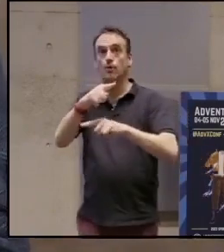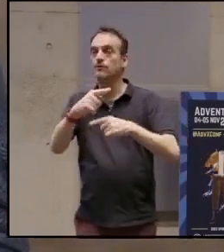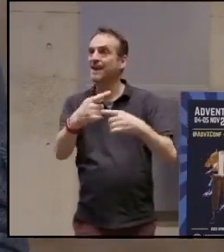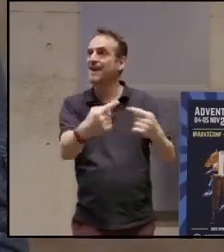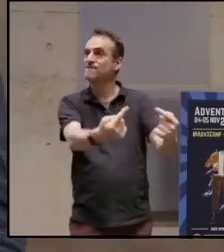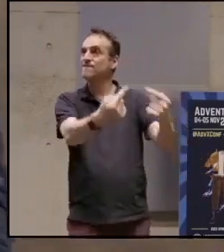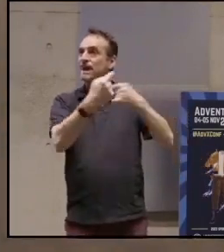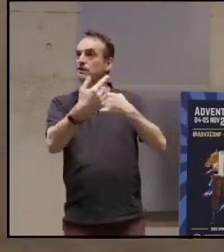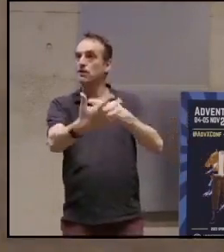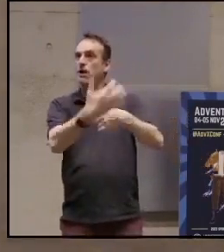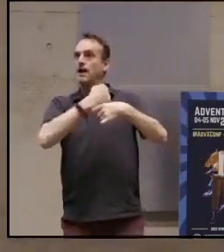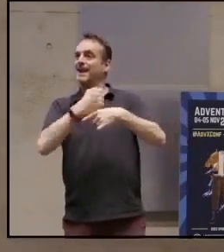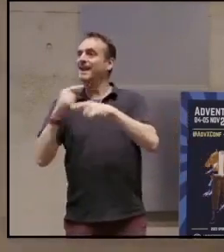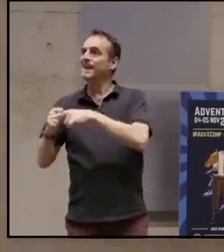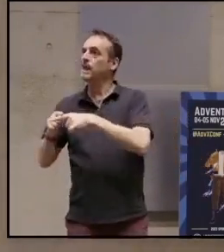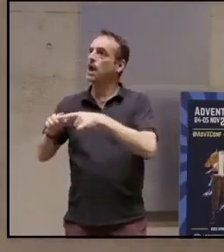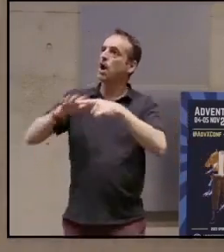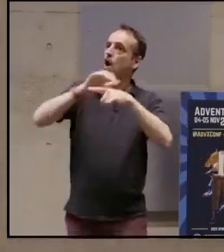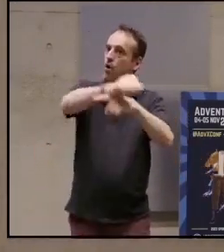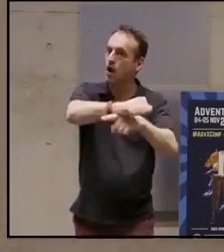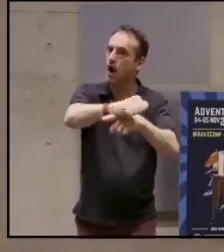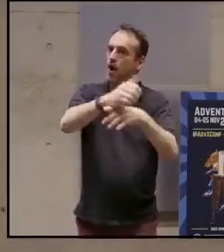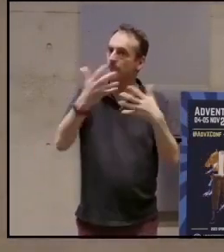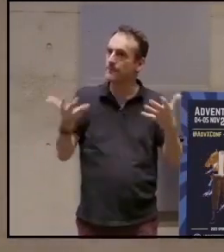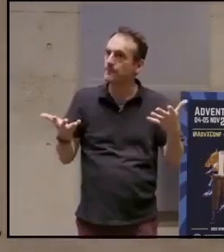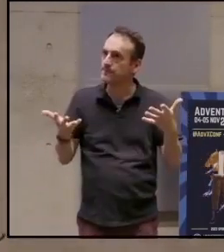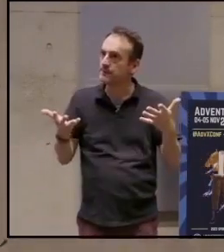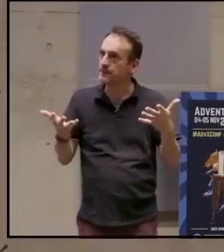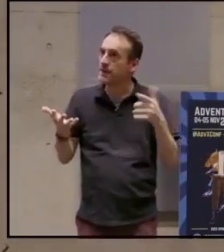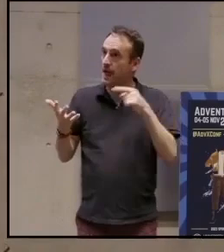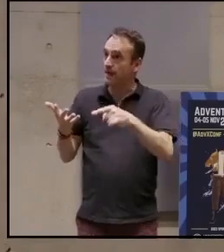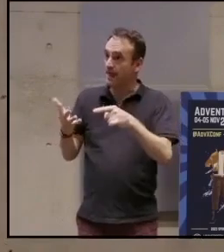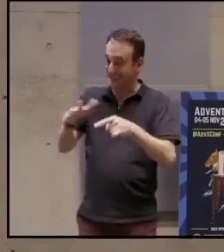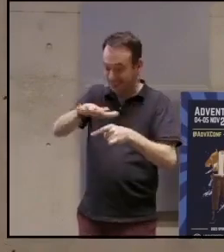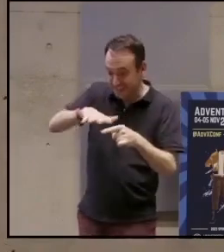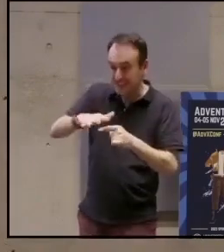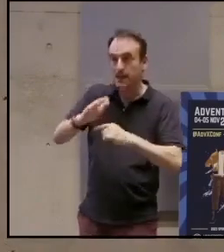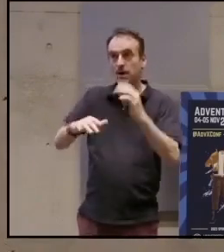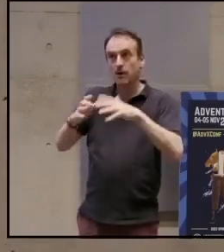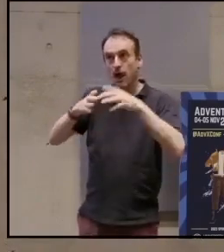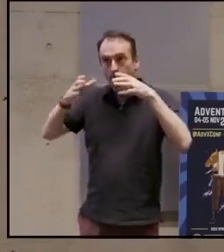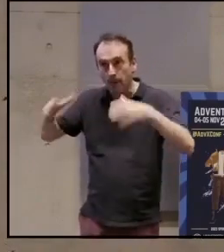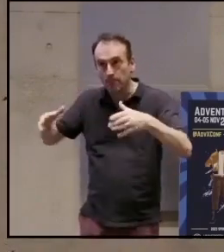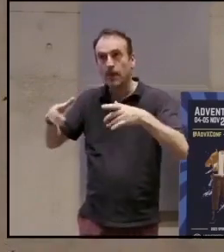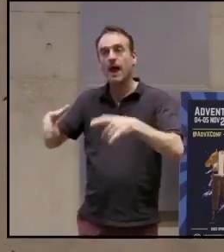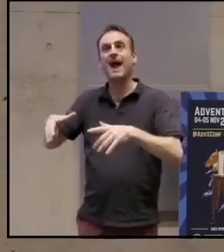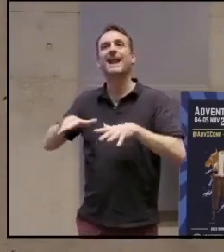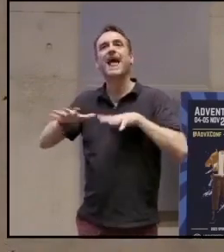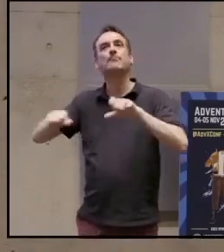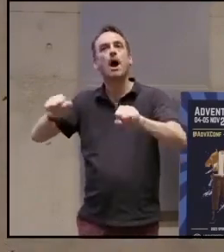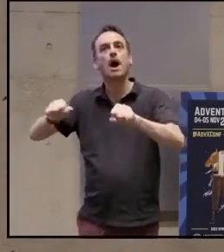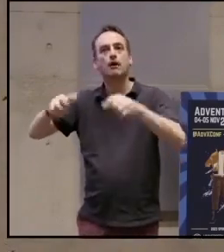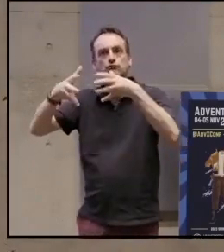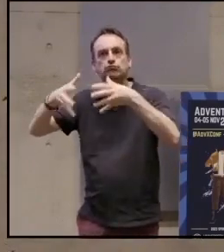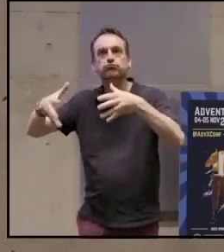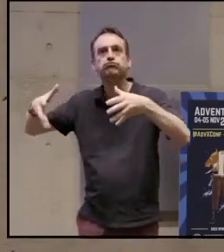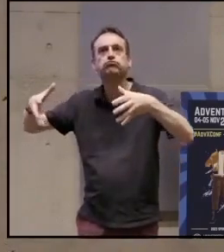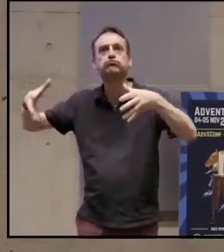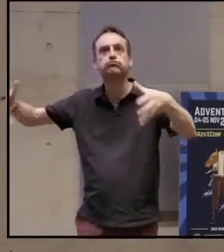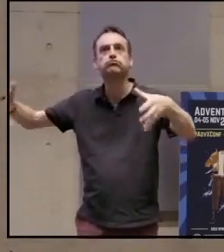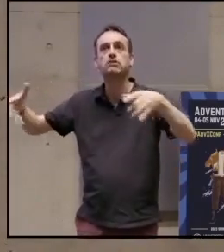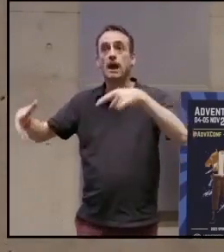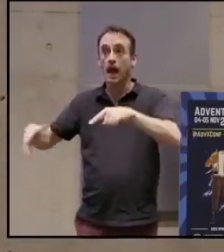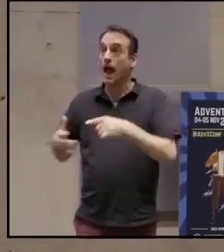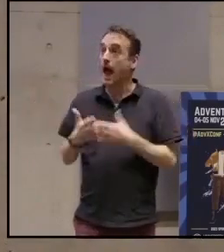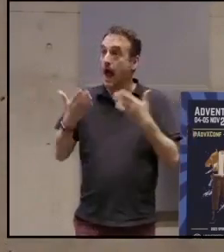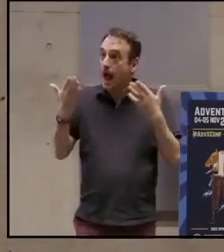before. He visibly built up the grandeur of his city and expanded the reach of his empire. He even gave full tolerance to both Hindu